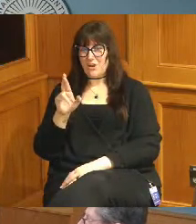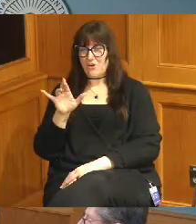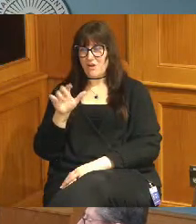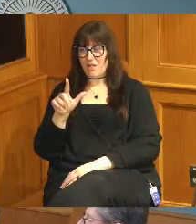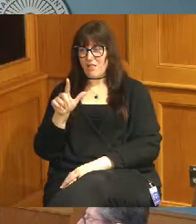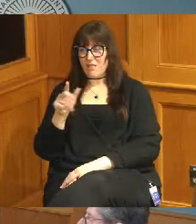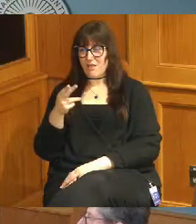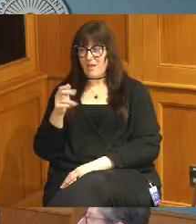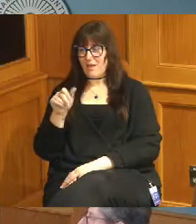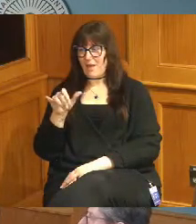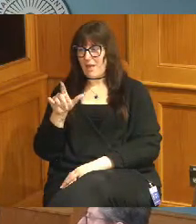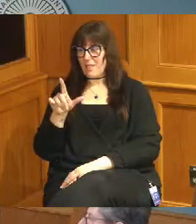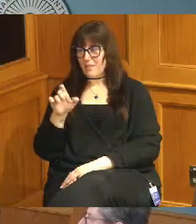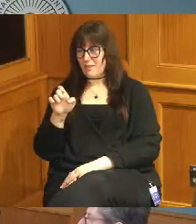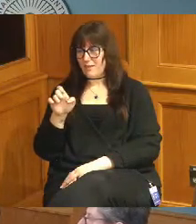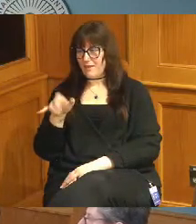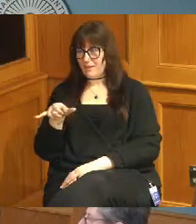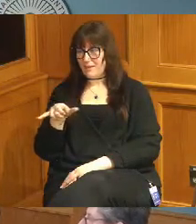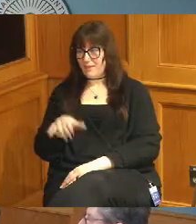forward.